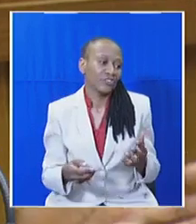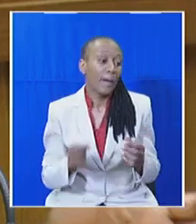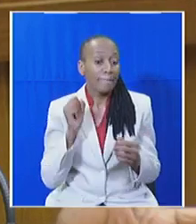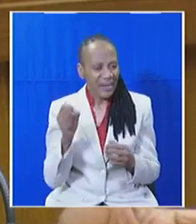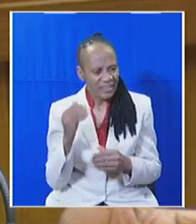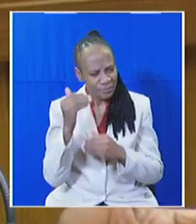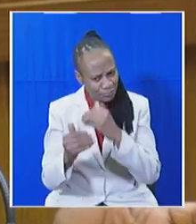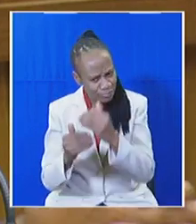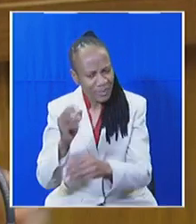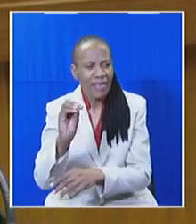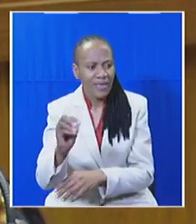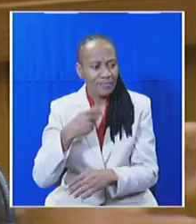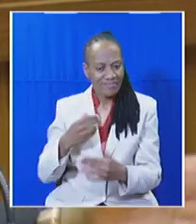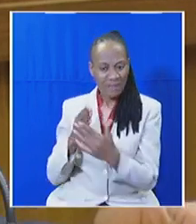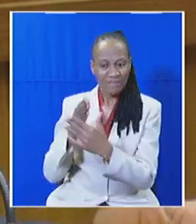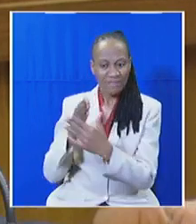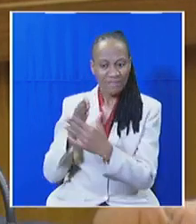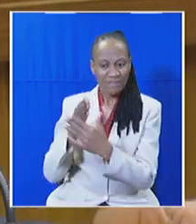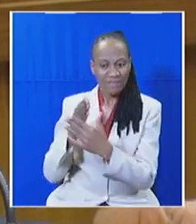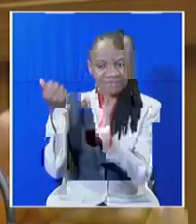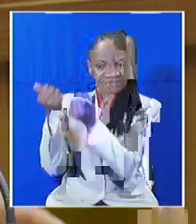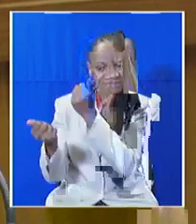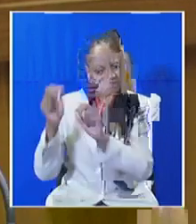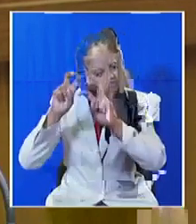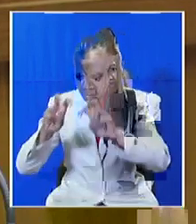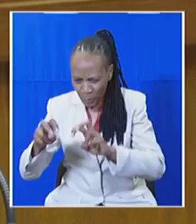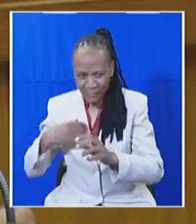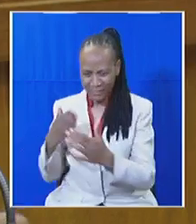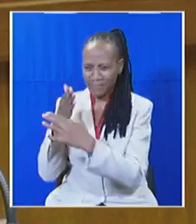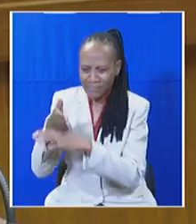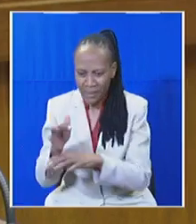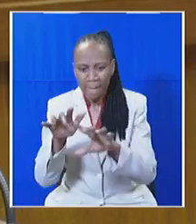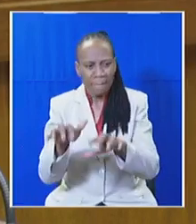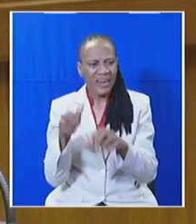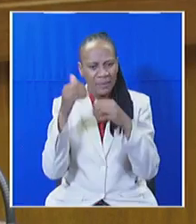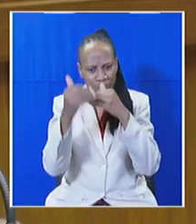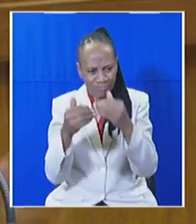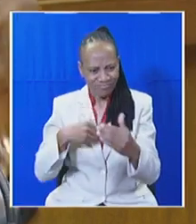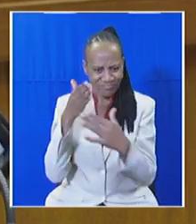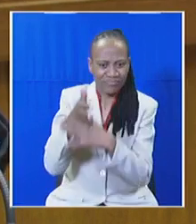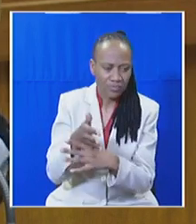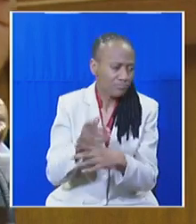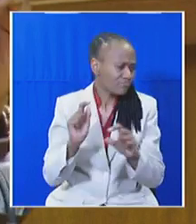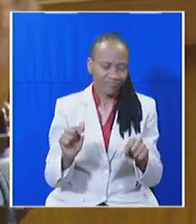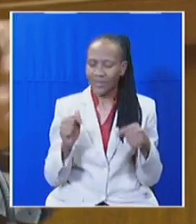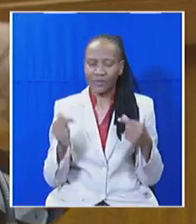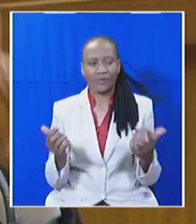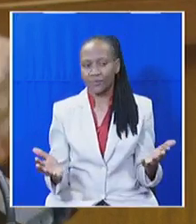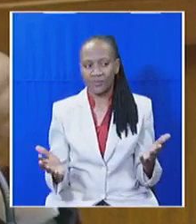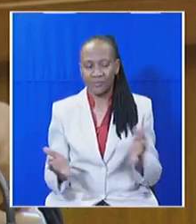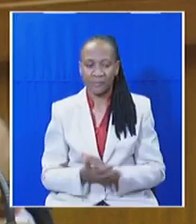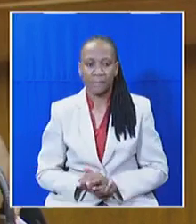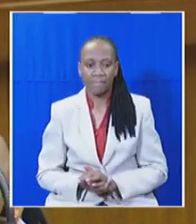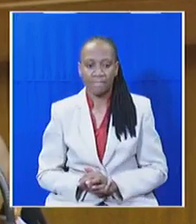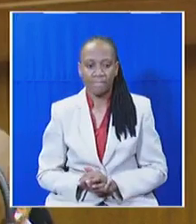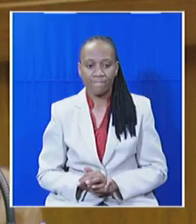I can't interfere with investigation and court proceedings or parliamentary proceedings. You know, if I